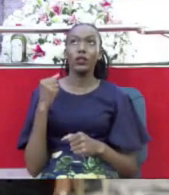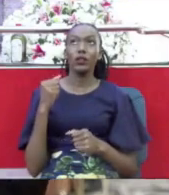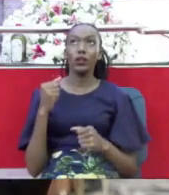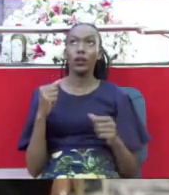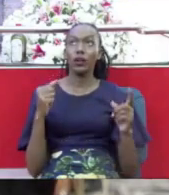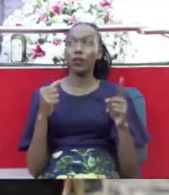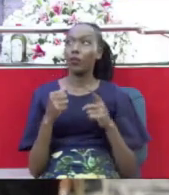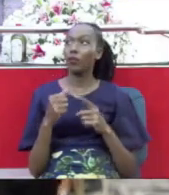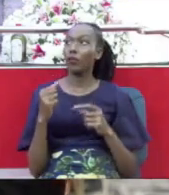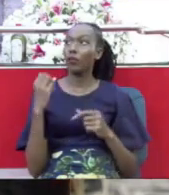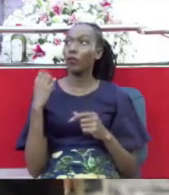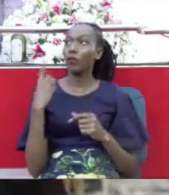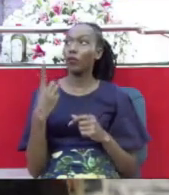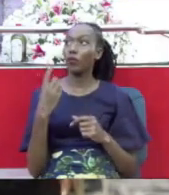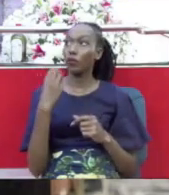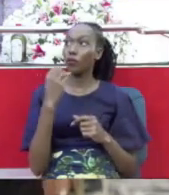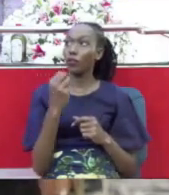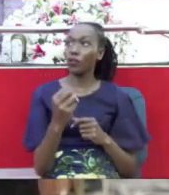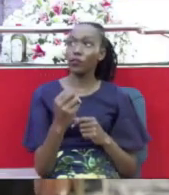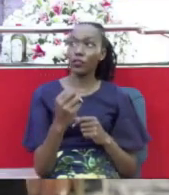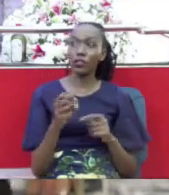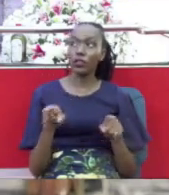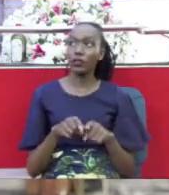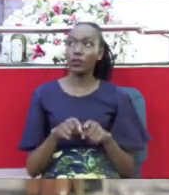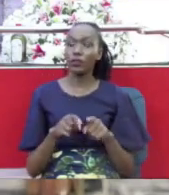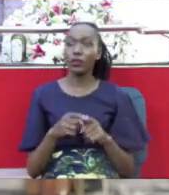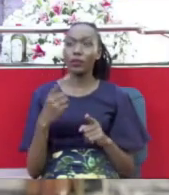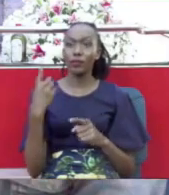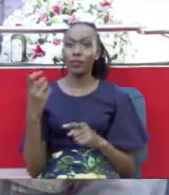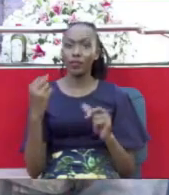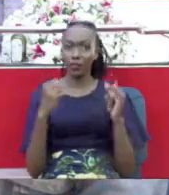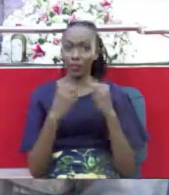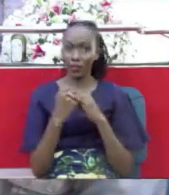hiyo maneno haraka ndio tufanye shughuli zingine, and then